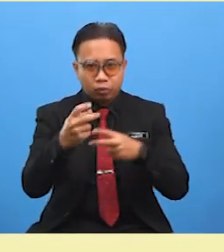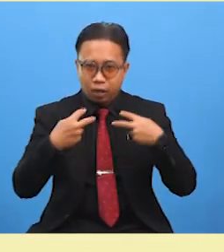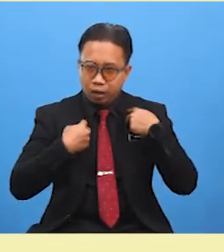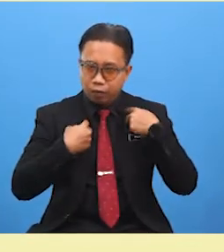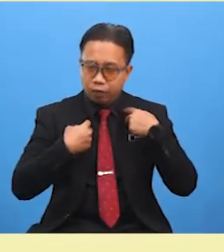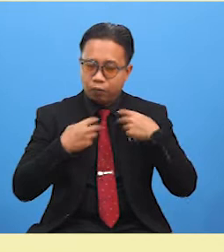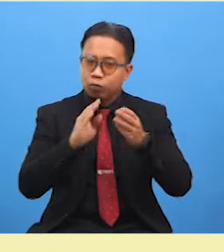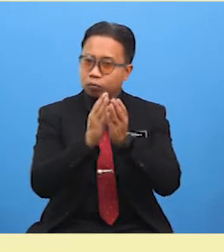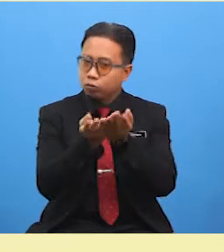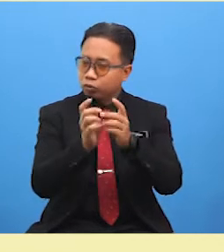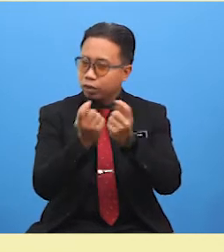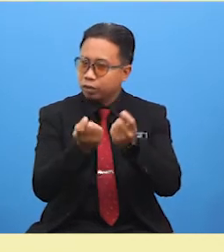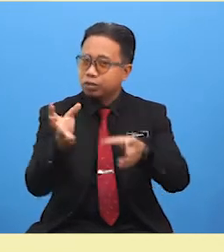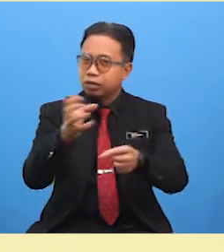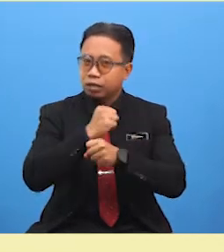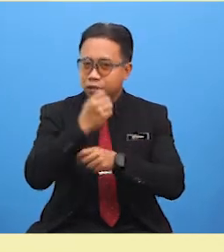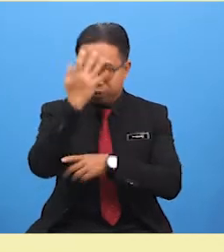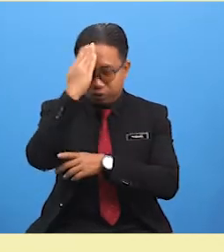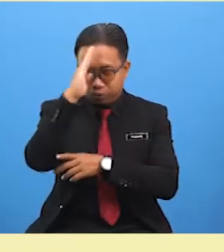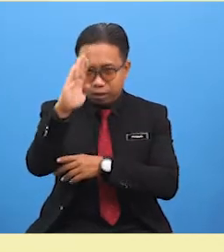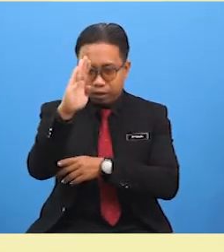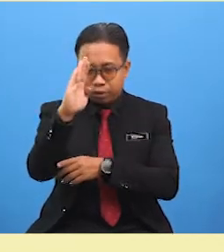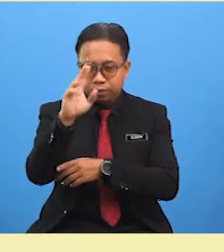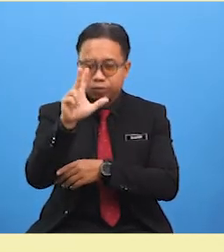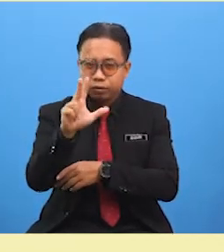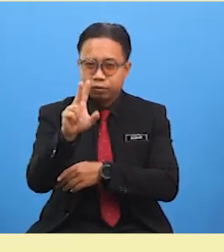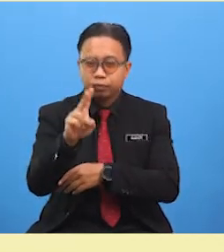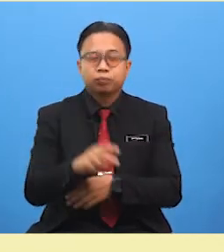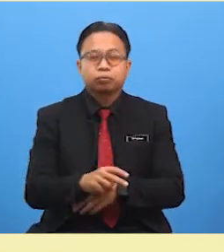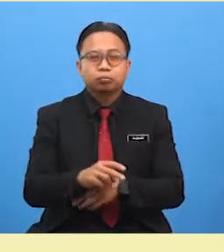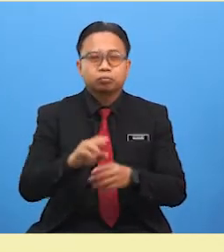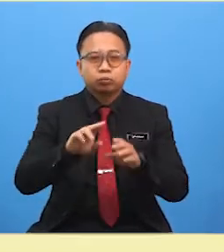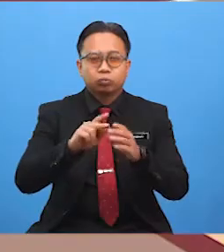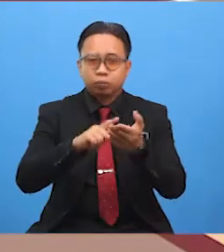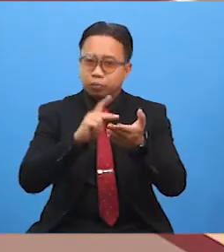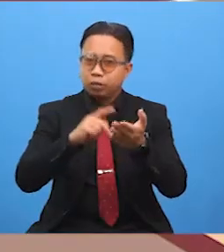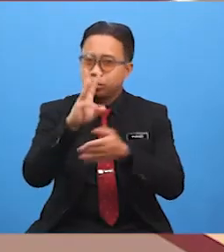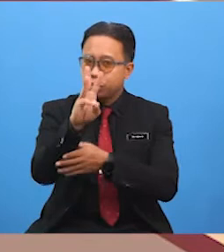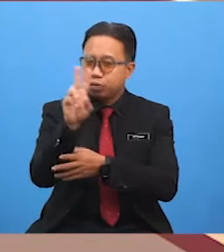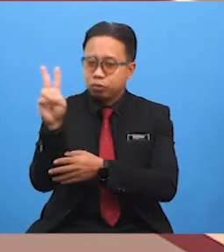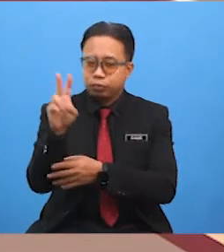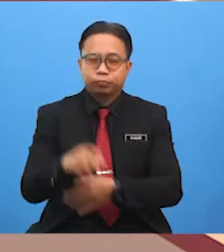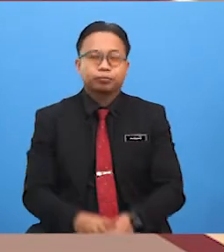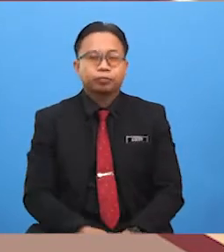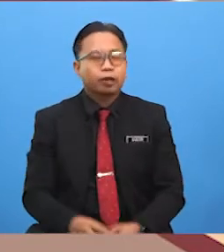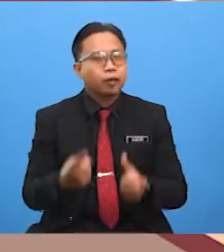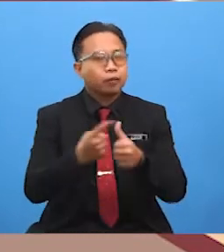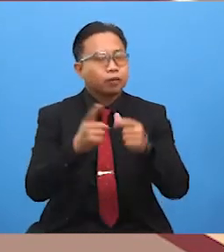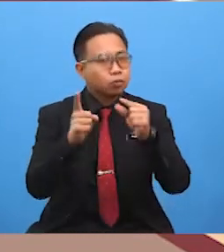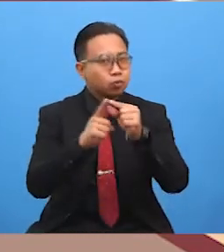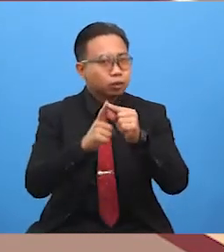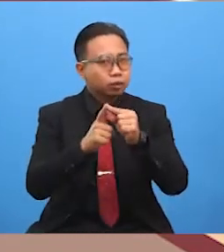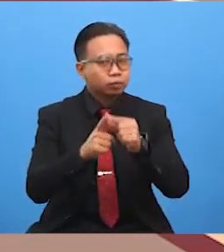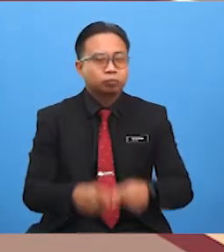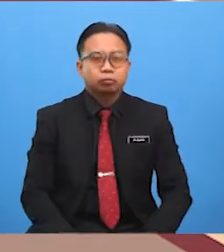Smart Plus 4 textbook with you, you may turn to page 62. The first word for today